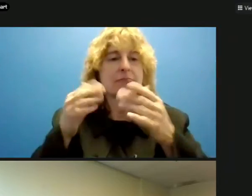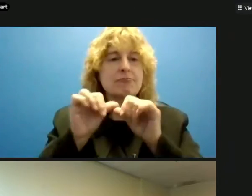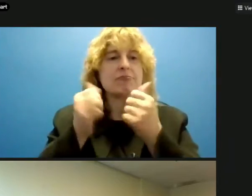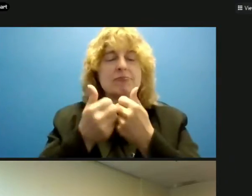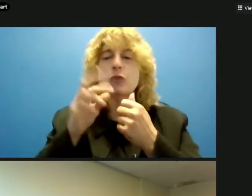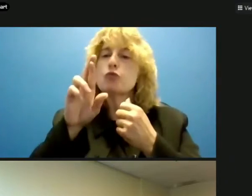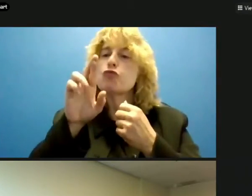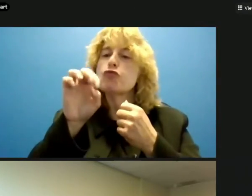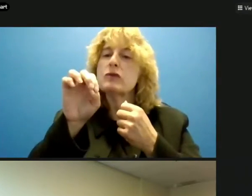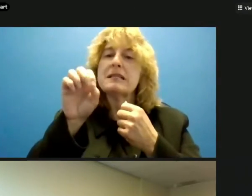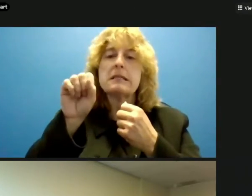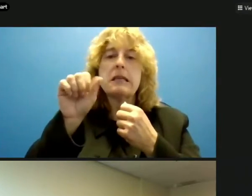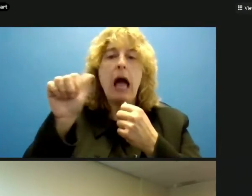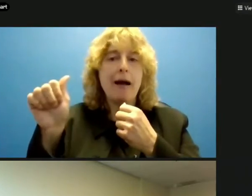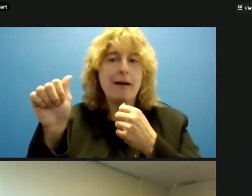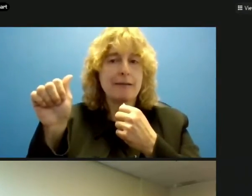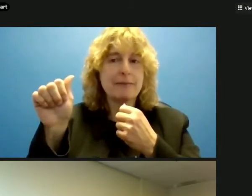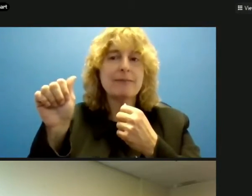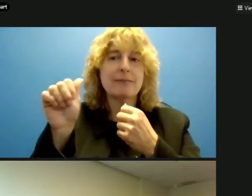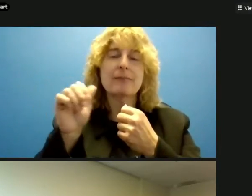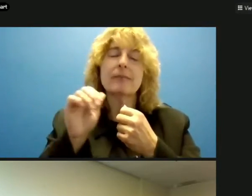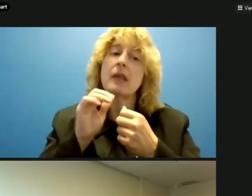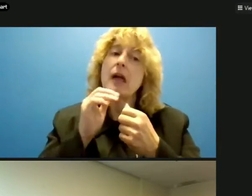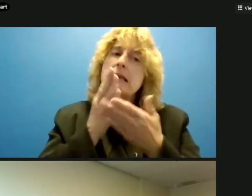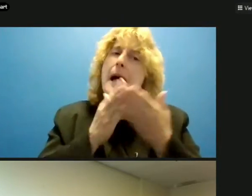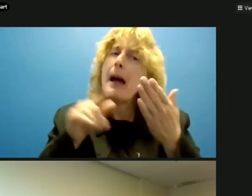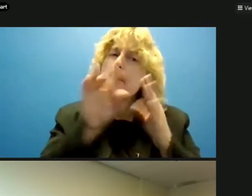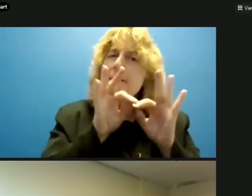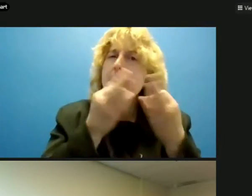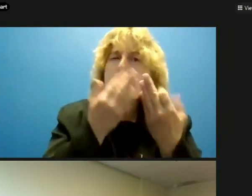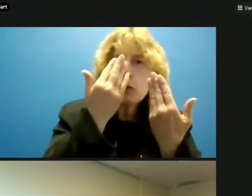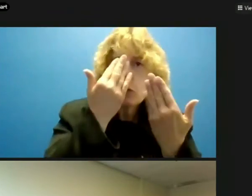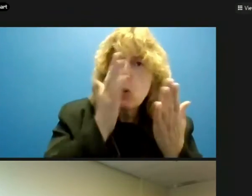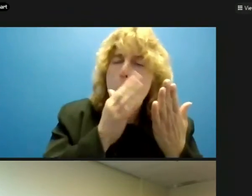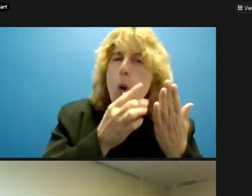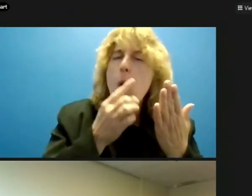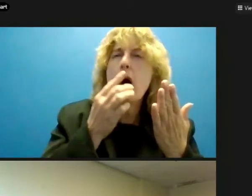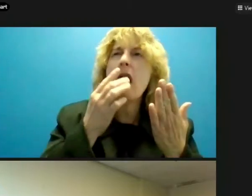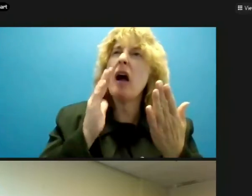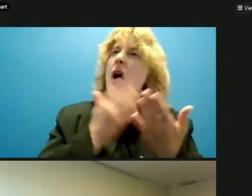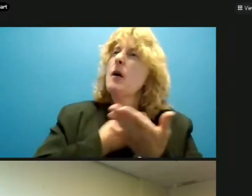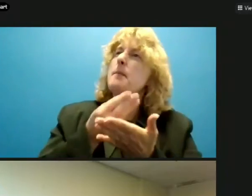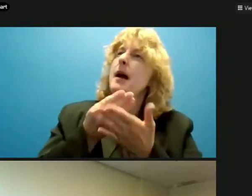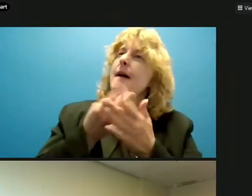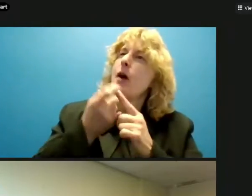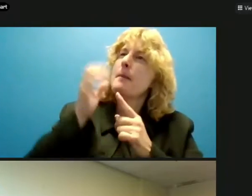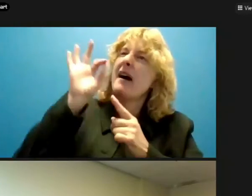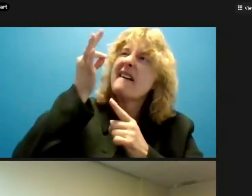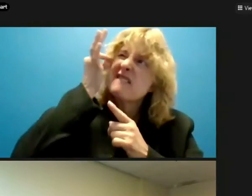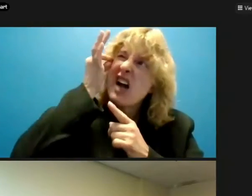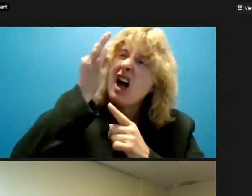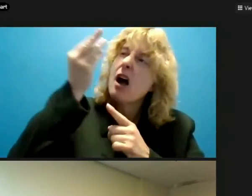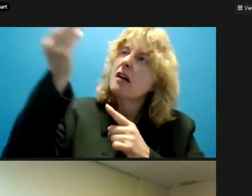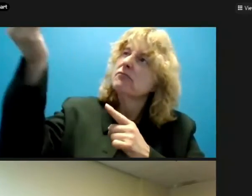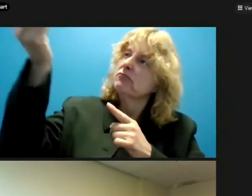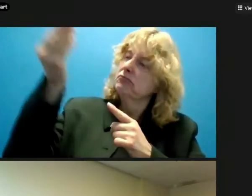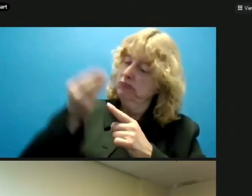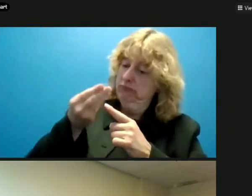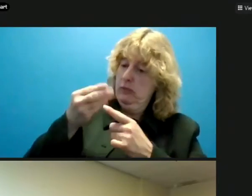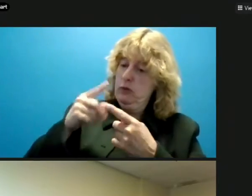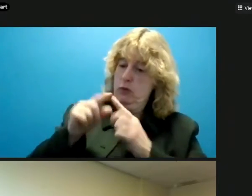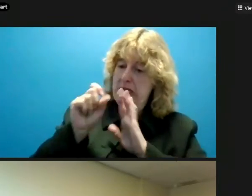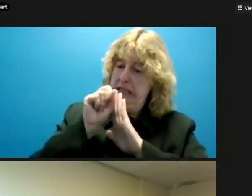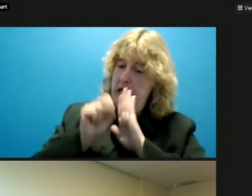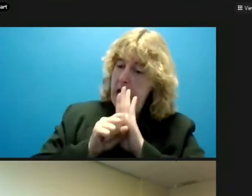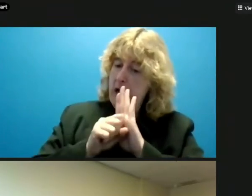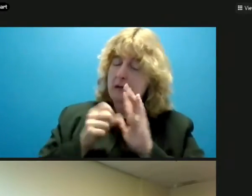don't know that the way that our funds get distributed, they come from the feds to the state, and then from the Michigan Department of